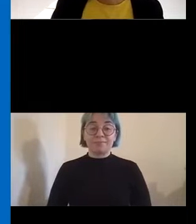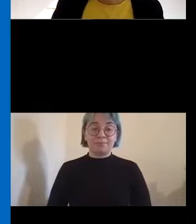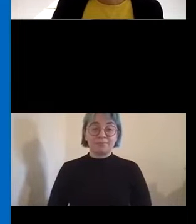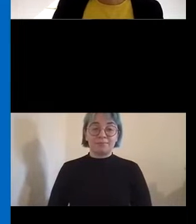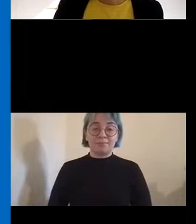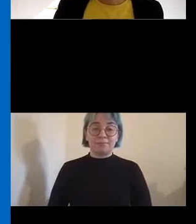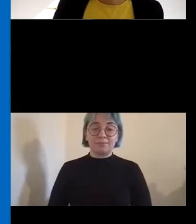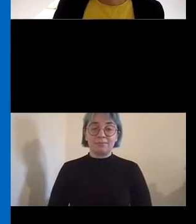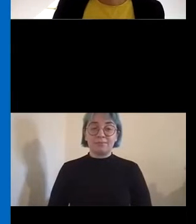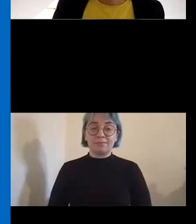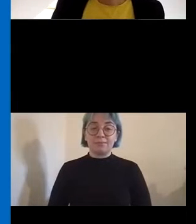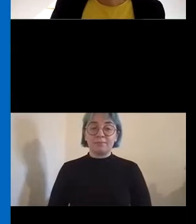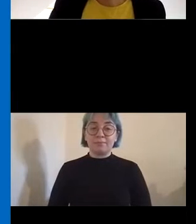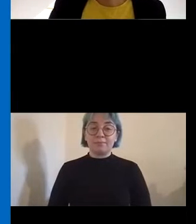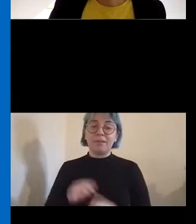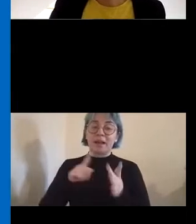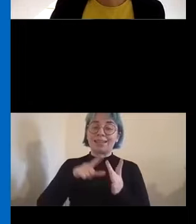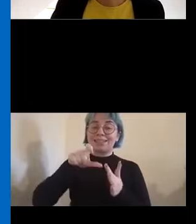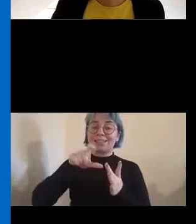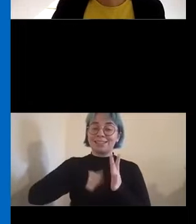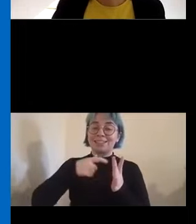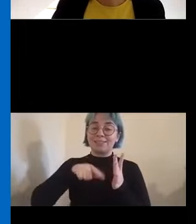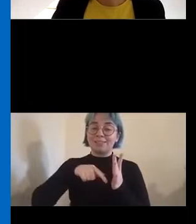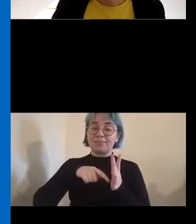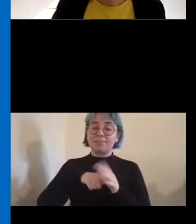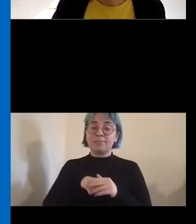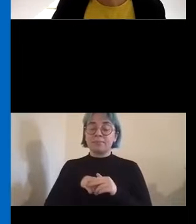looking for contributing to